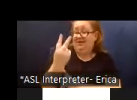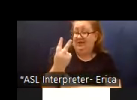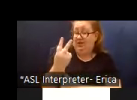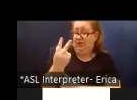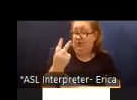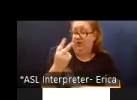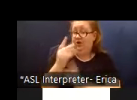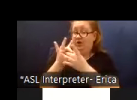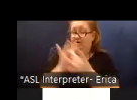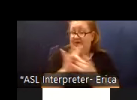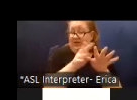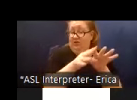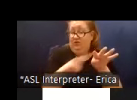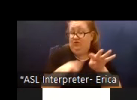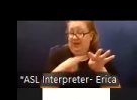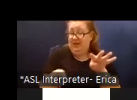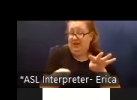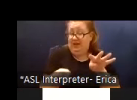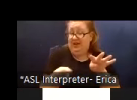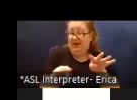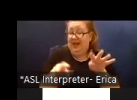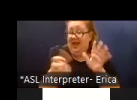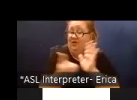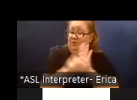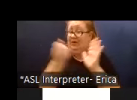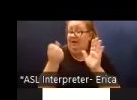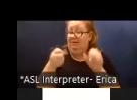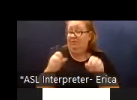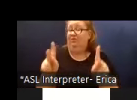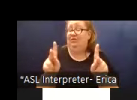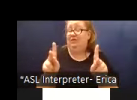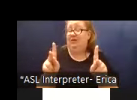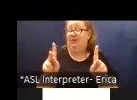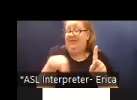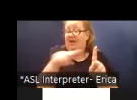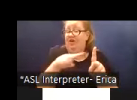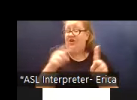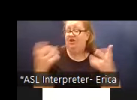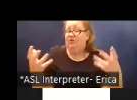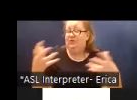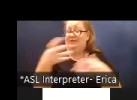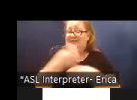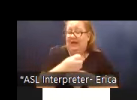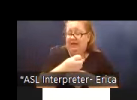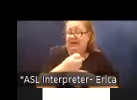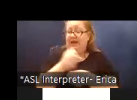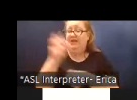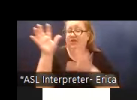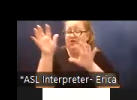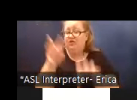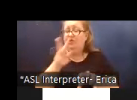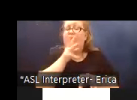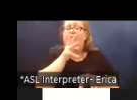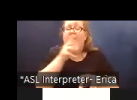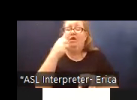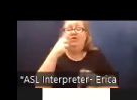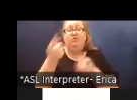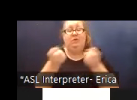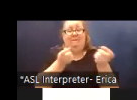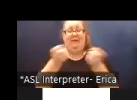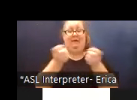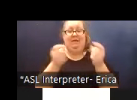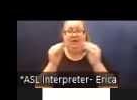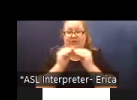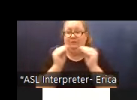perspective, it's intended to be opportunistic there to consolidate stormwater to manage